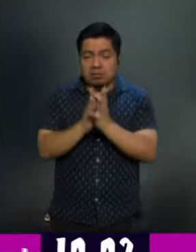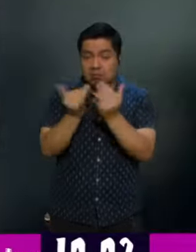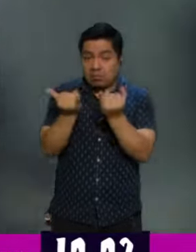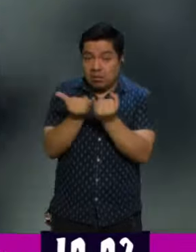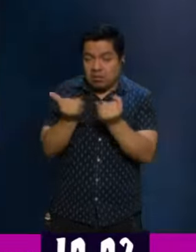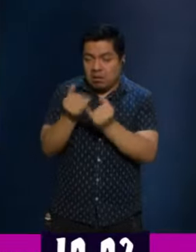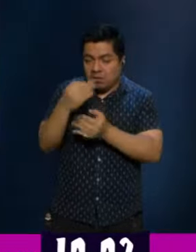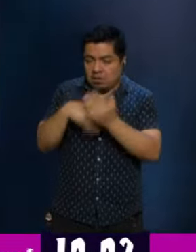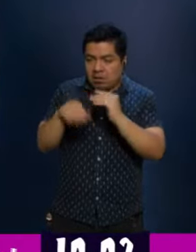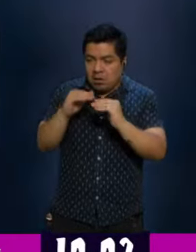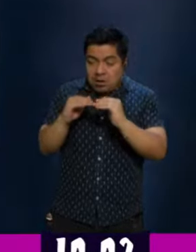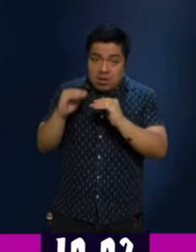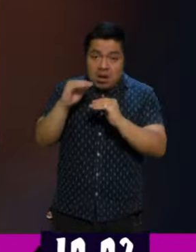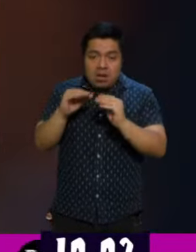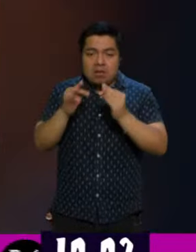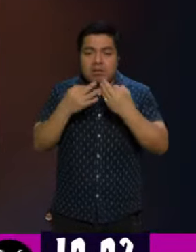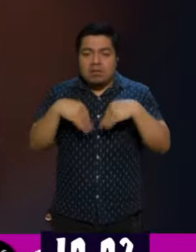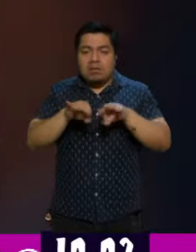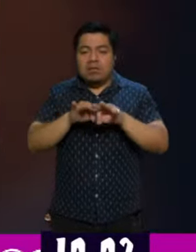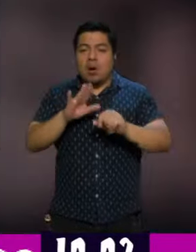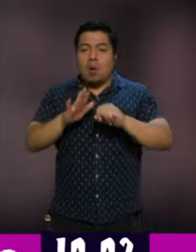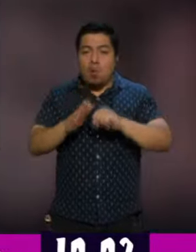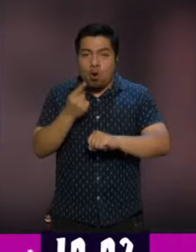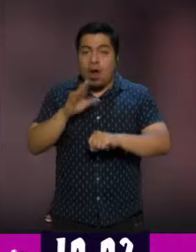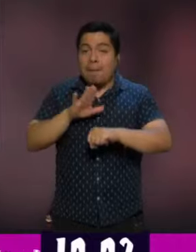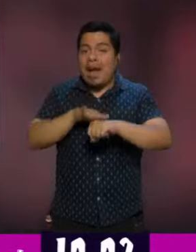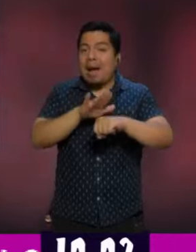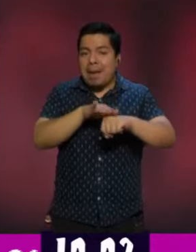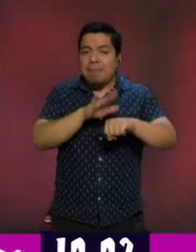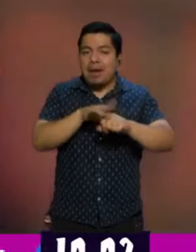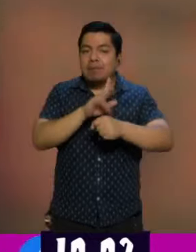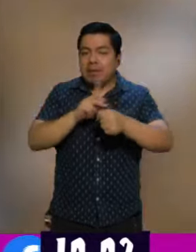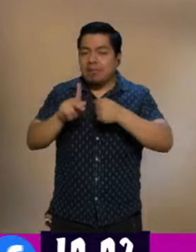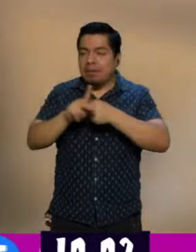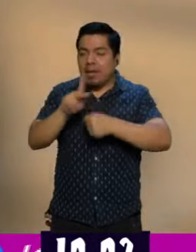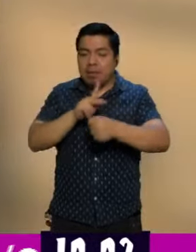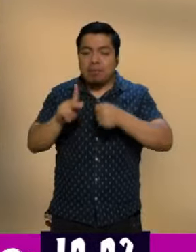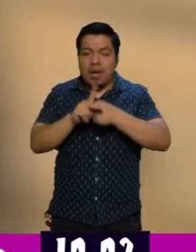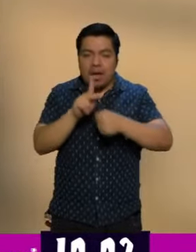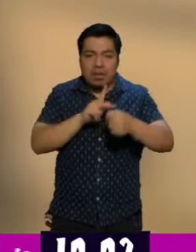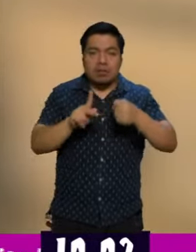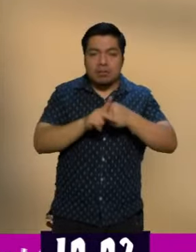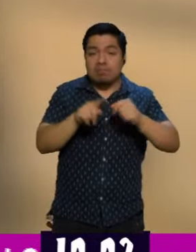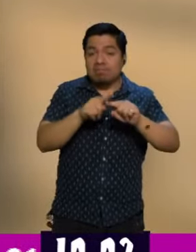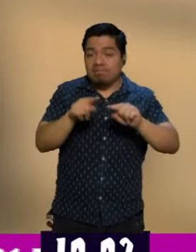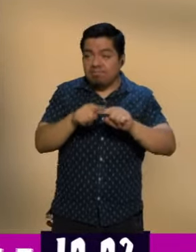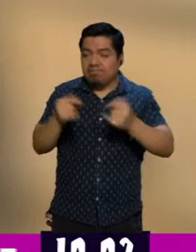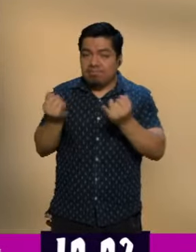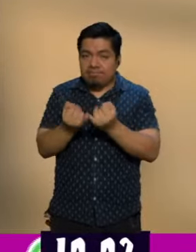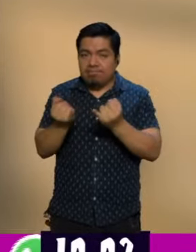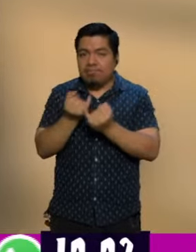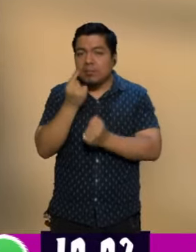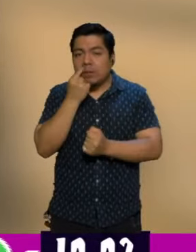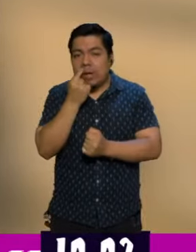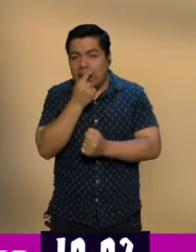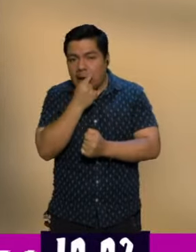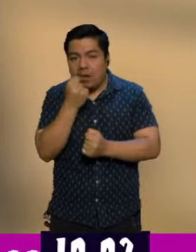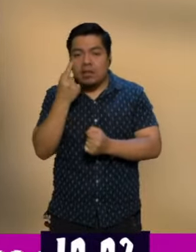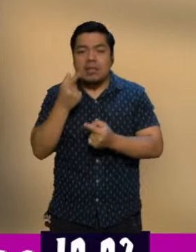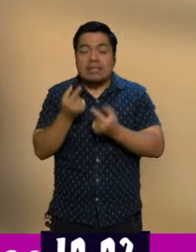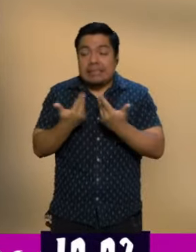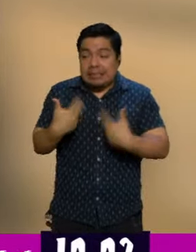list, because more and more countries are becoming autocracies. Democracy is an endangered